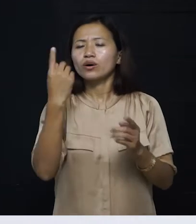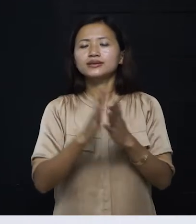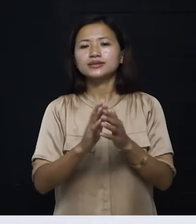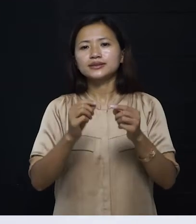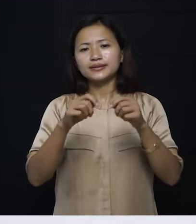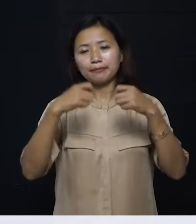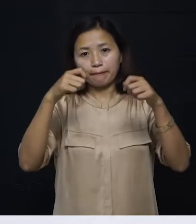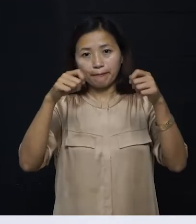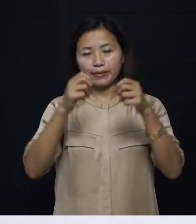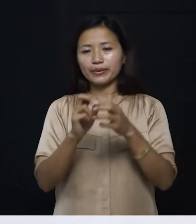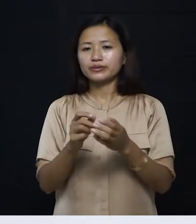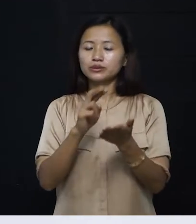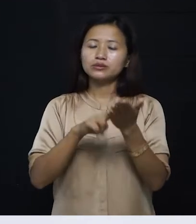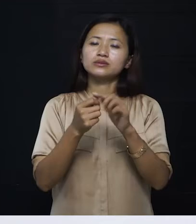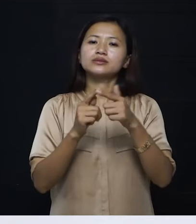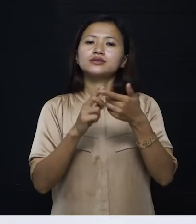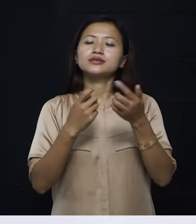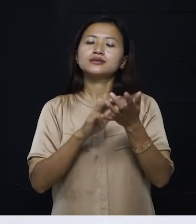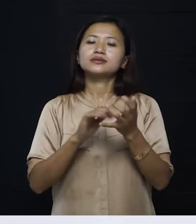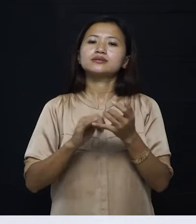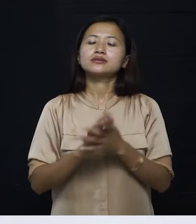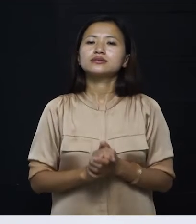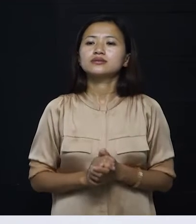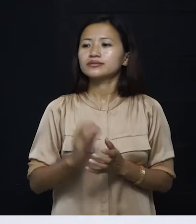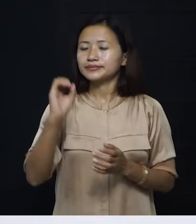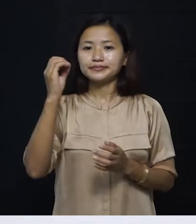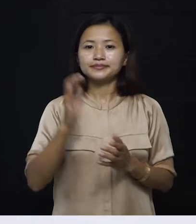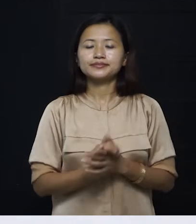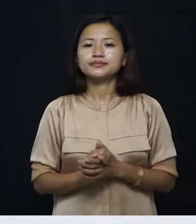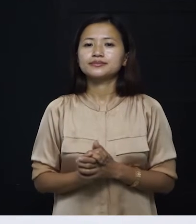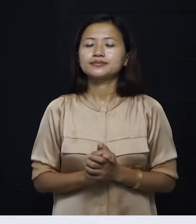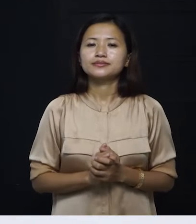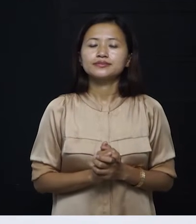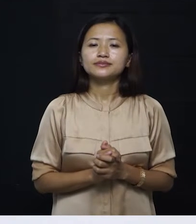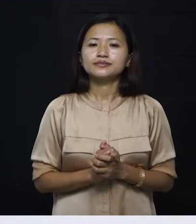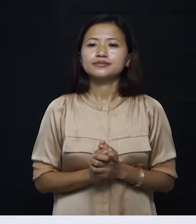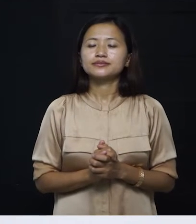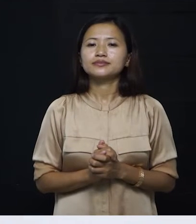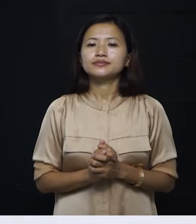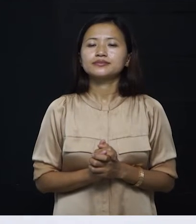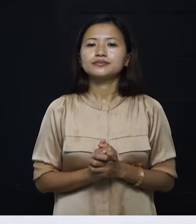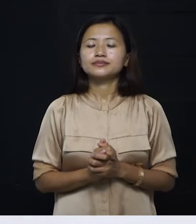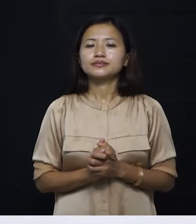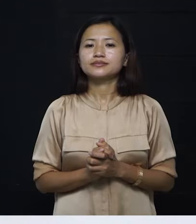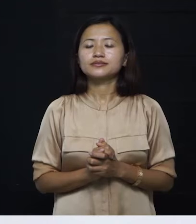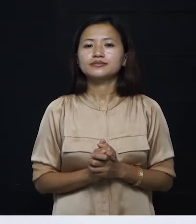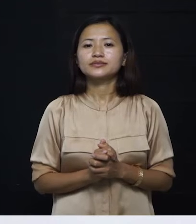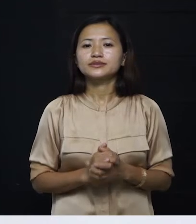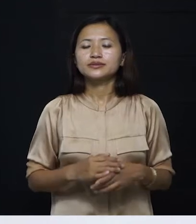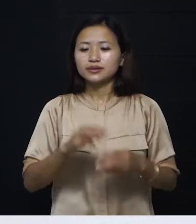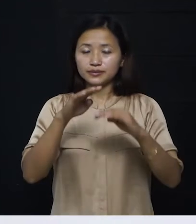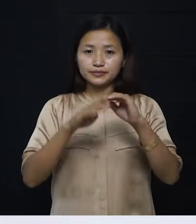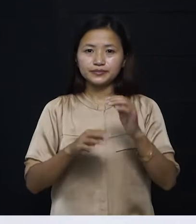the other one is called as the coins. So those are the two kinds of standard money. Okay.